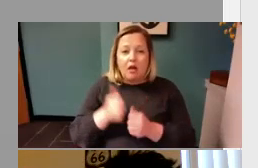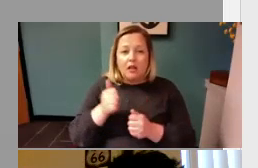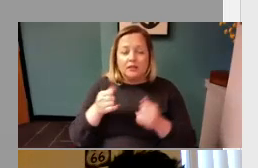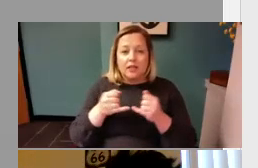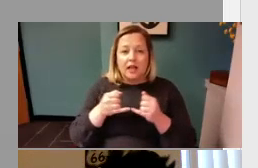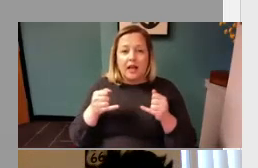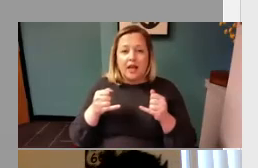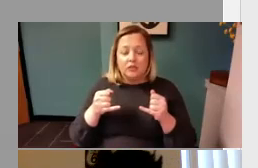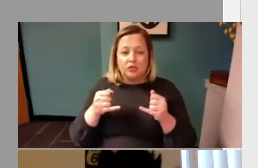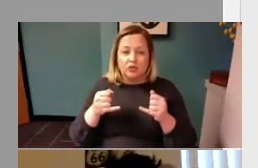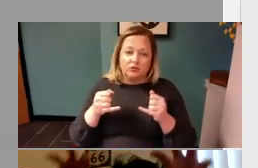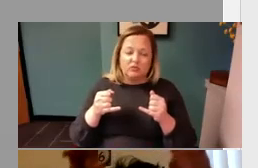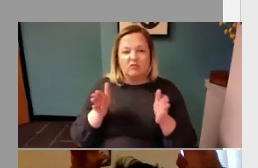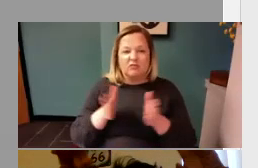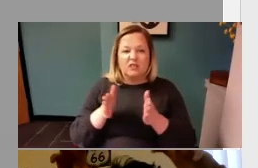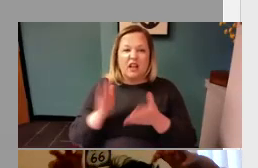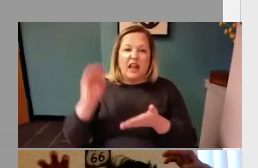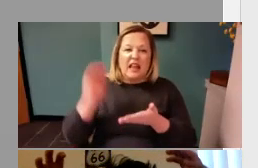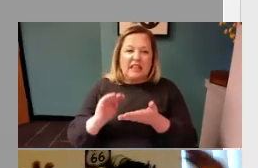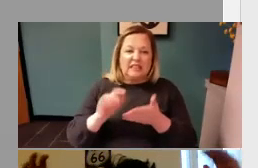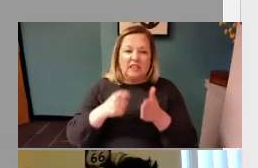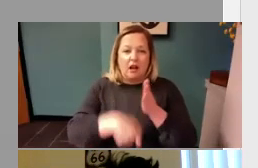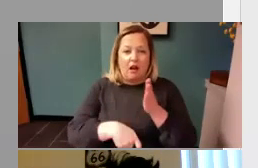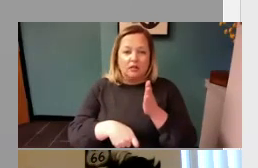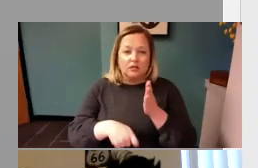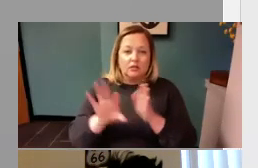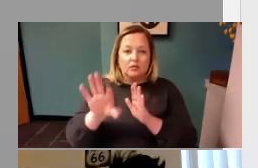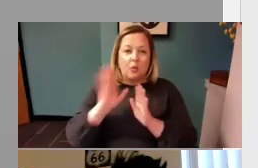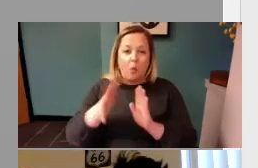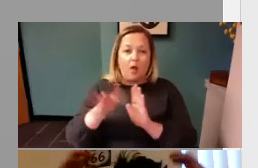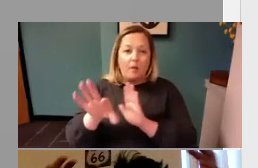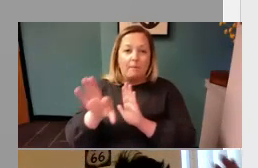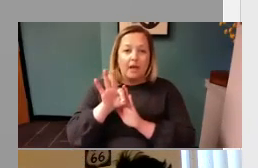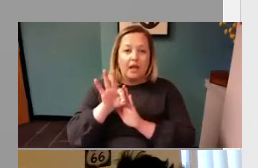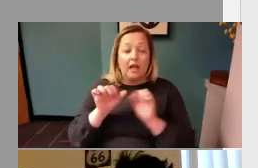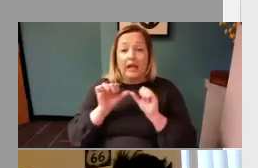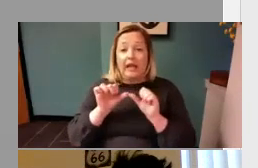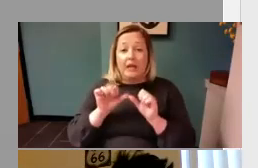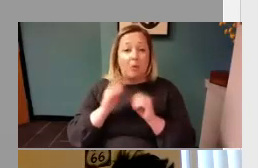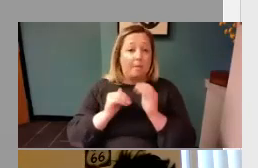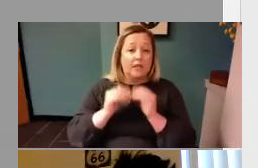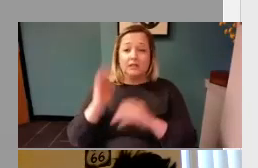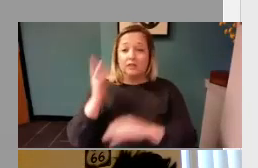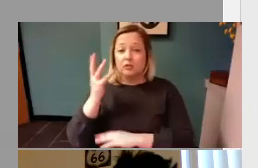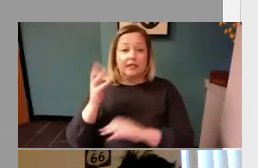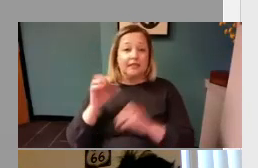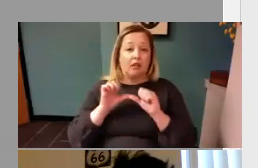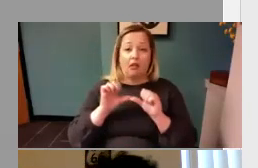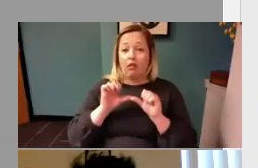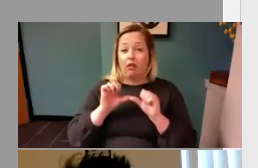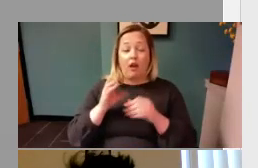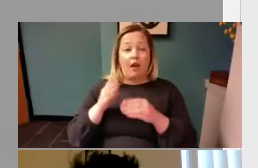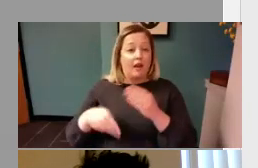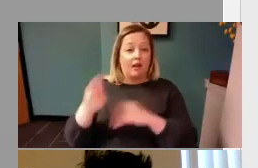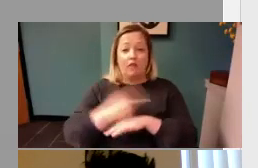the smallest cost, and keep on building those trees. And finally, at the end of the day, it is going to have a singular tree that